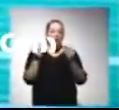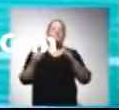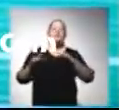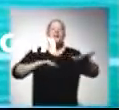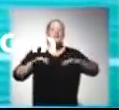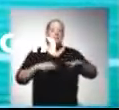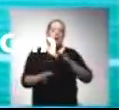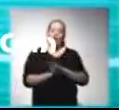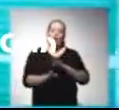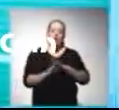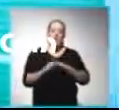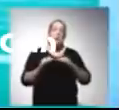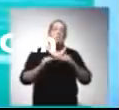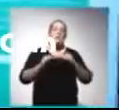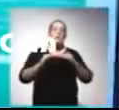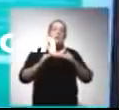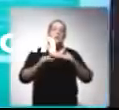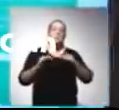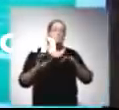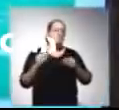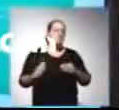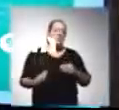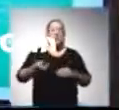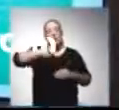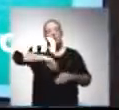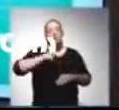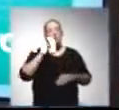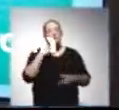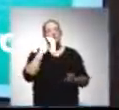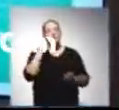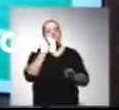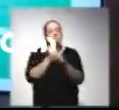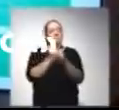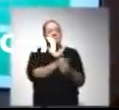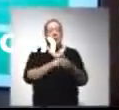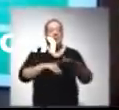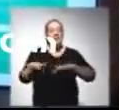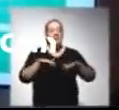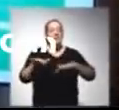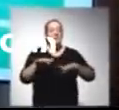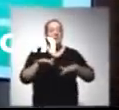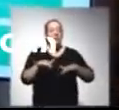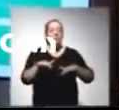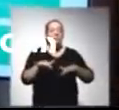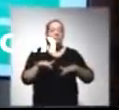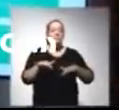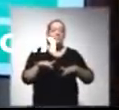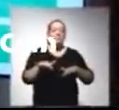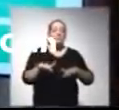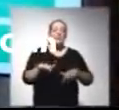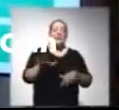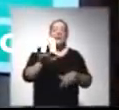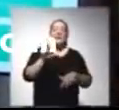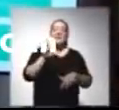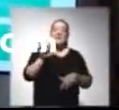to the surface. We're going downhill now, and you can see the lava's coming out right there and going down, splitting to the right, to